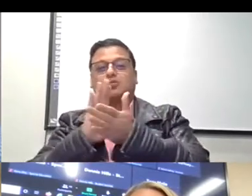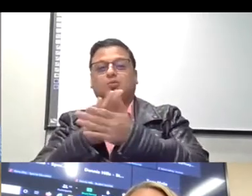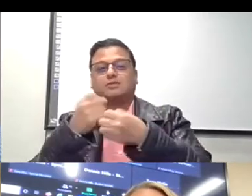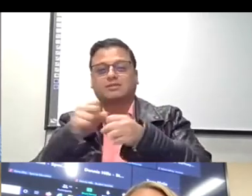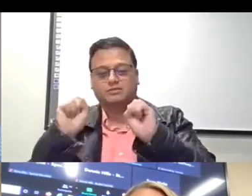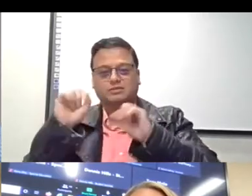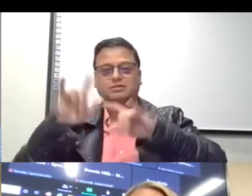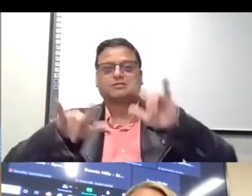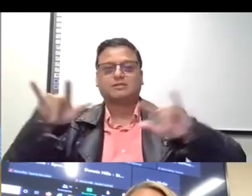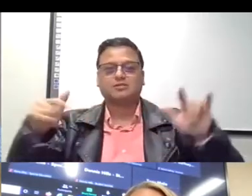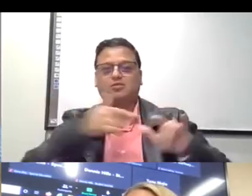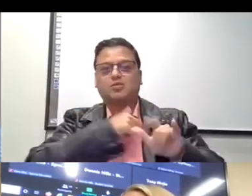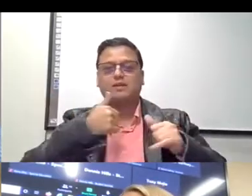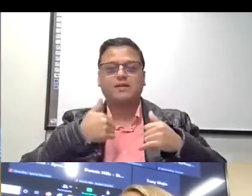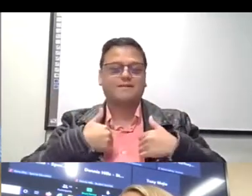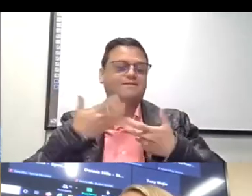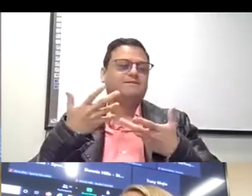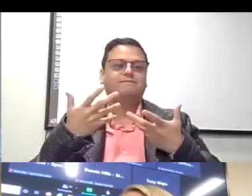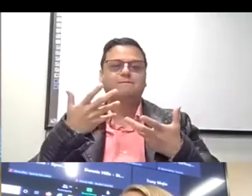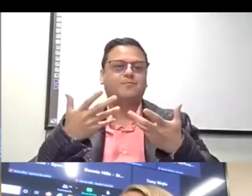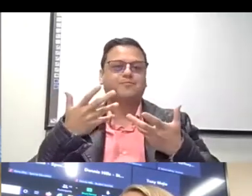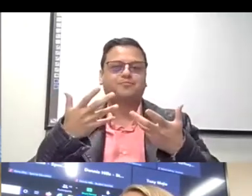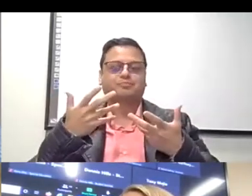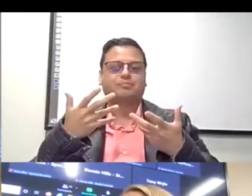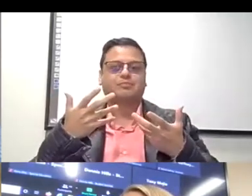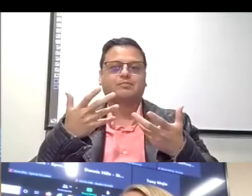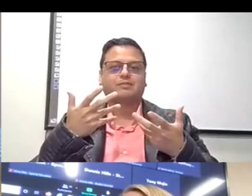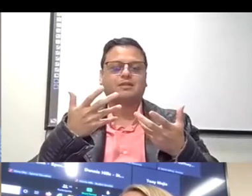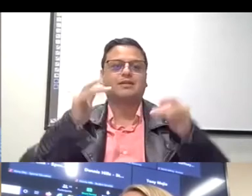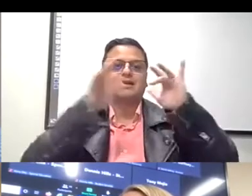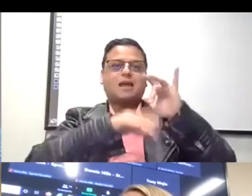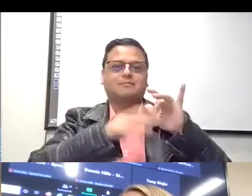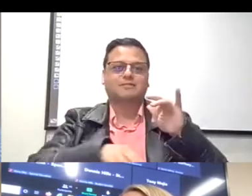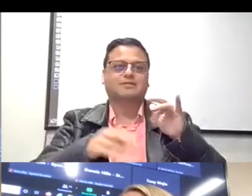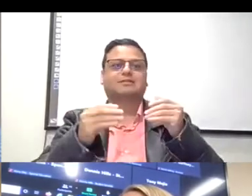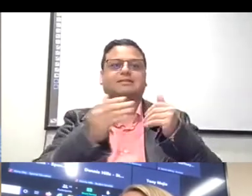school, we all have had historically, there have been accidents near our schools.